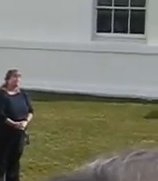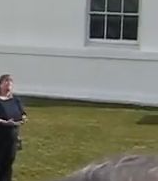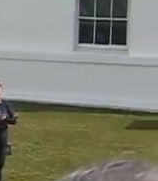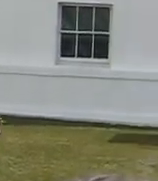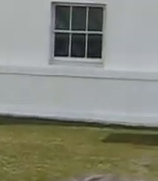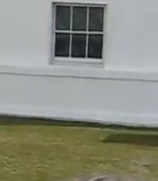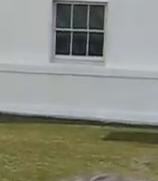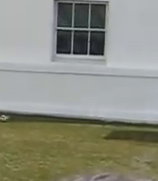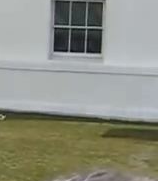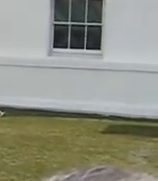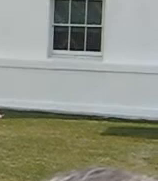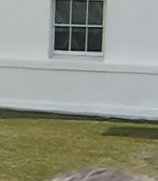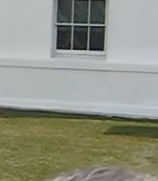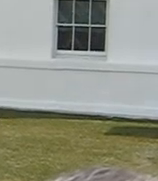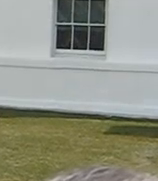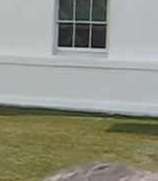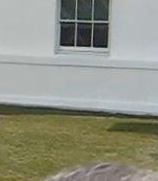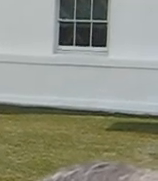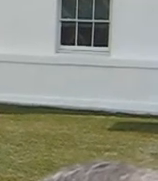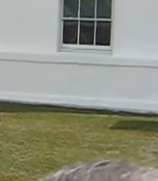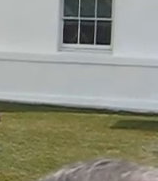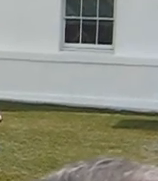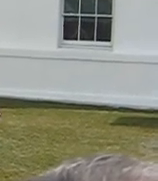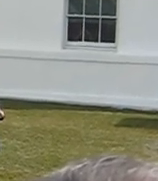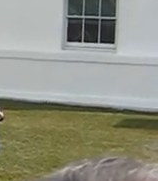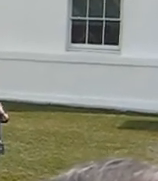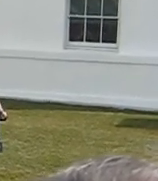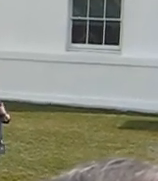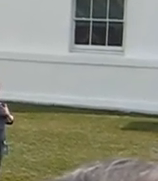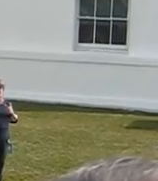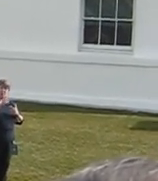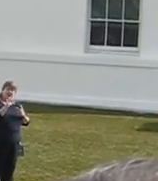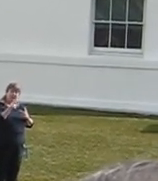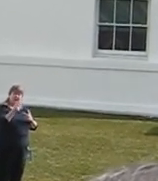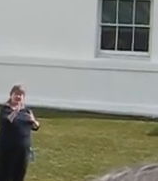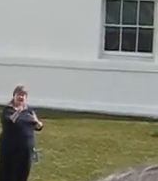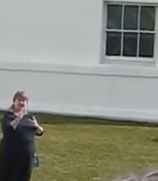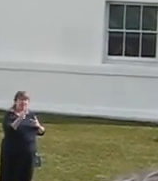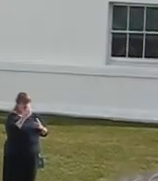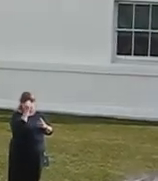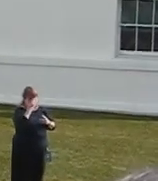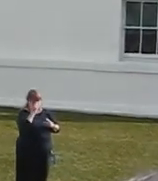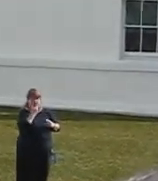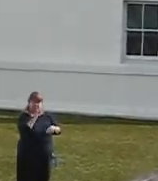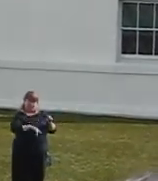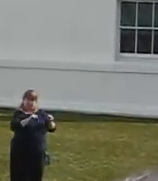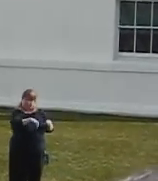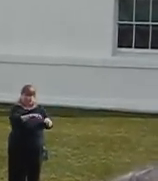and likewise, Fairfax, Virginia Beach, Hopewell, and Galax, no better than Richmond.